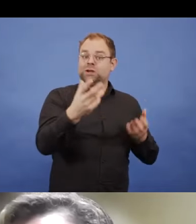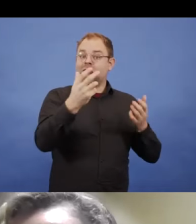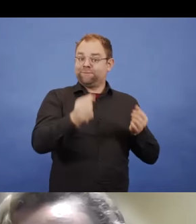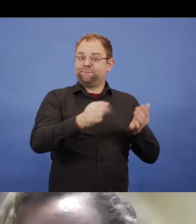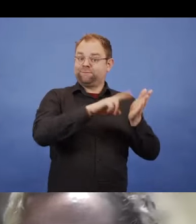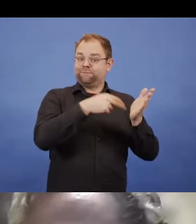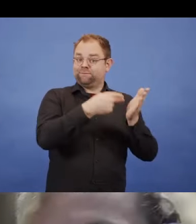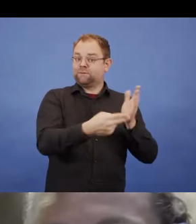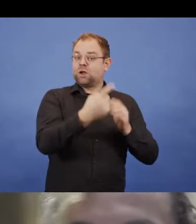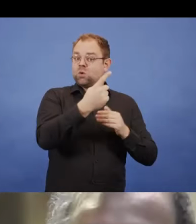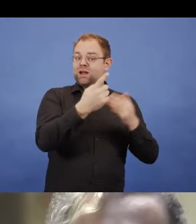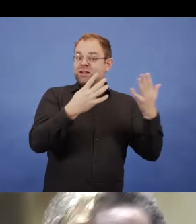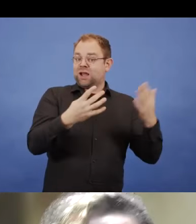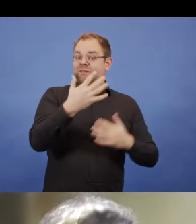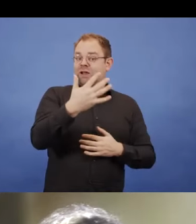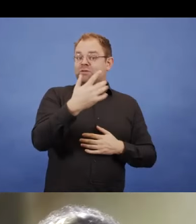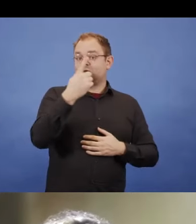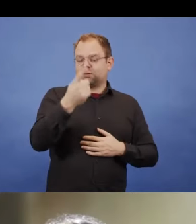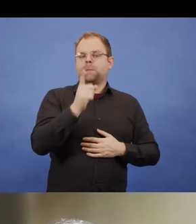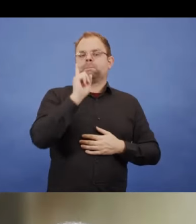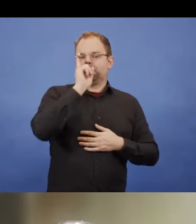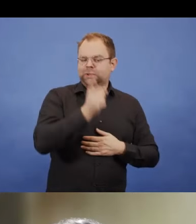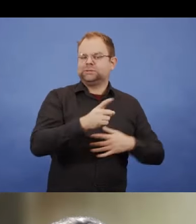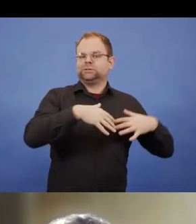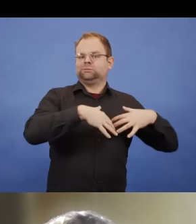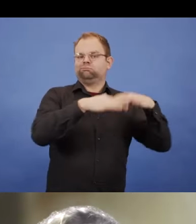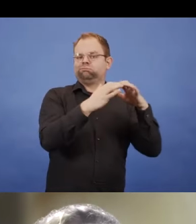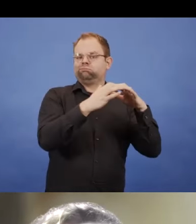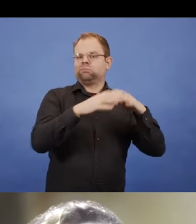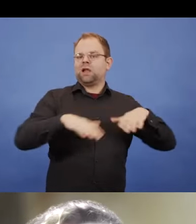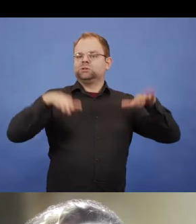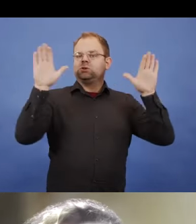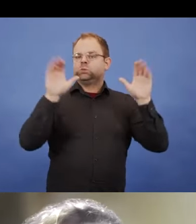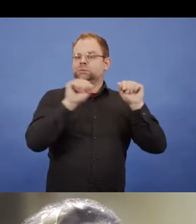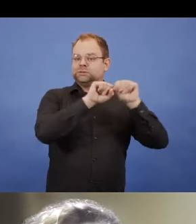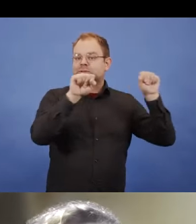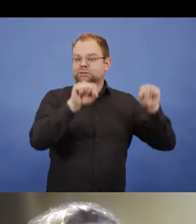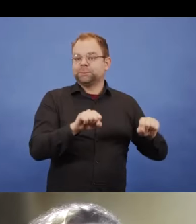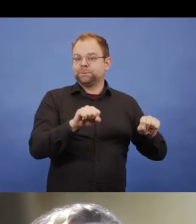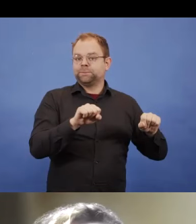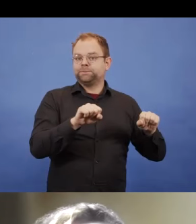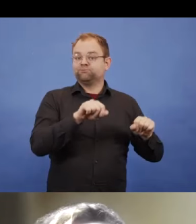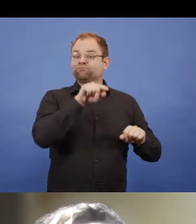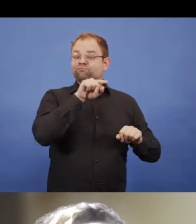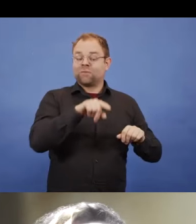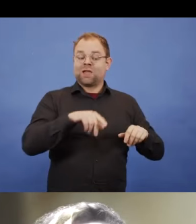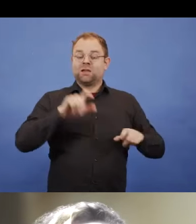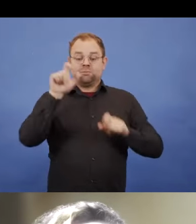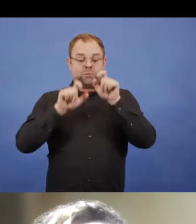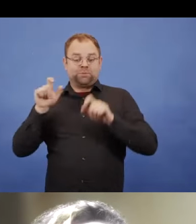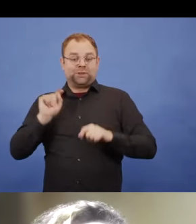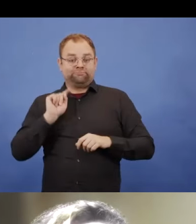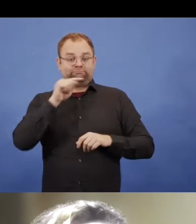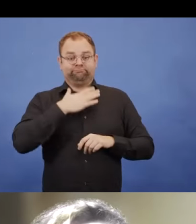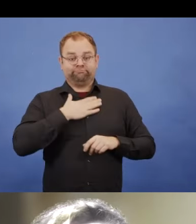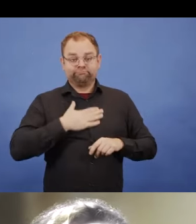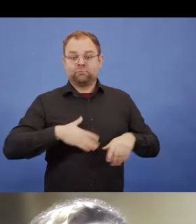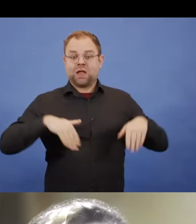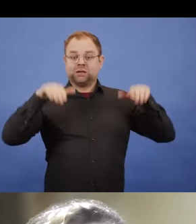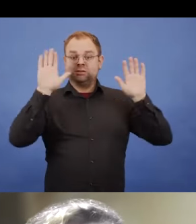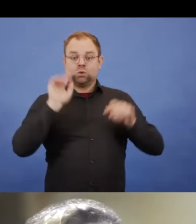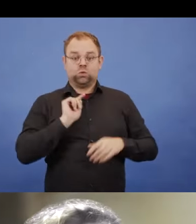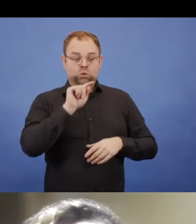some committee responsible for adjudicating asylum claim, and they will have